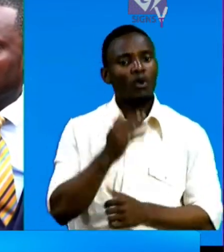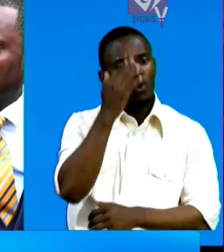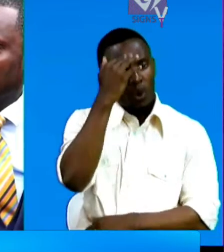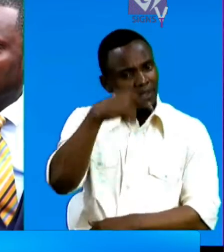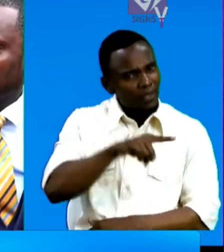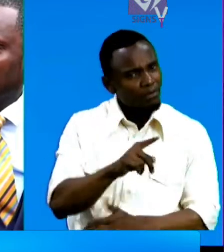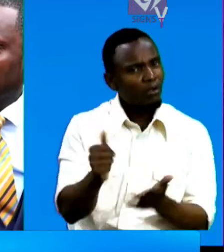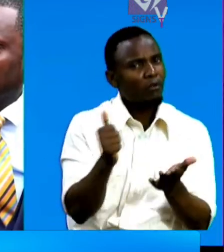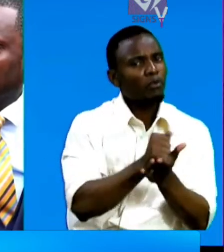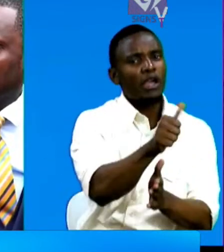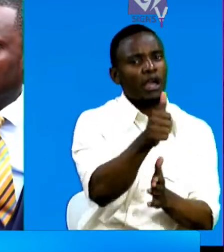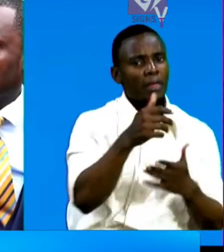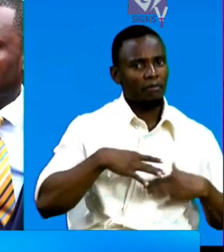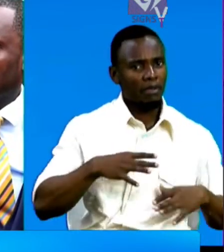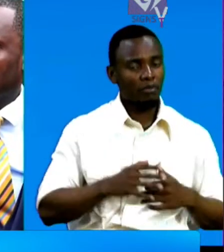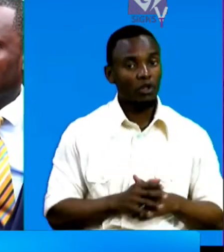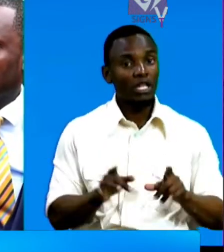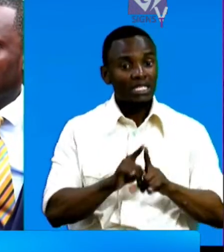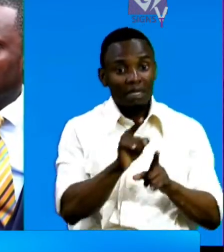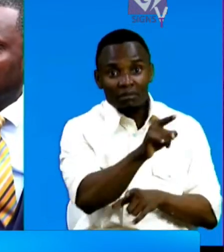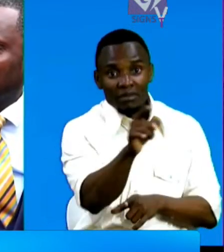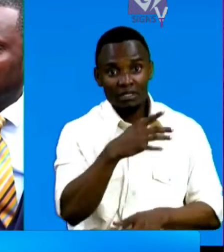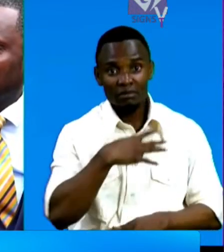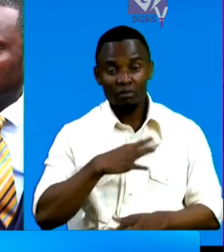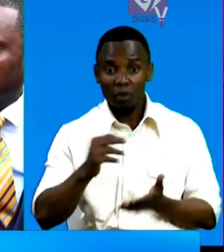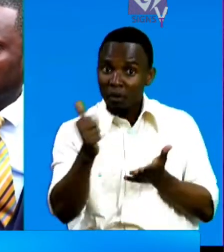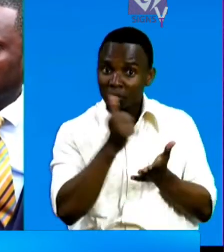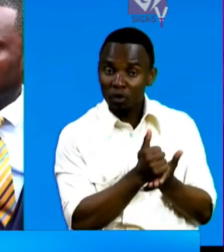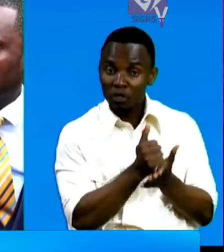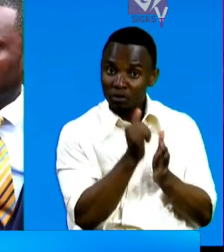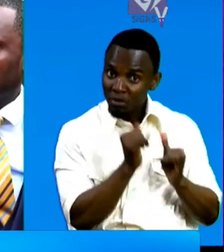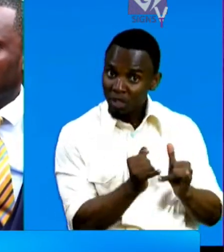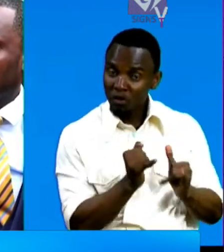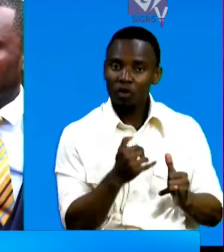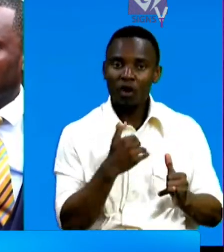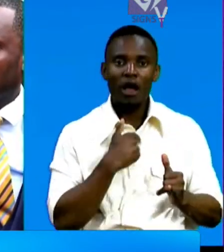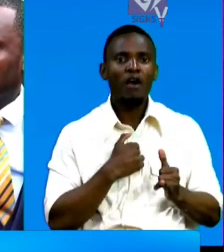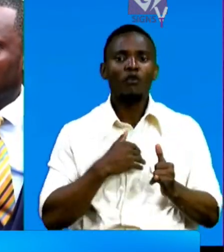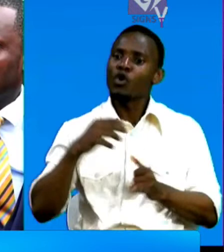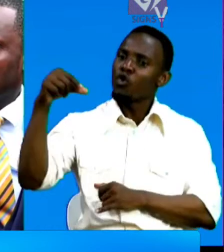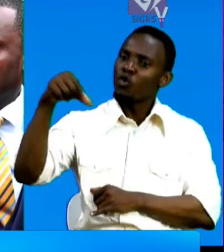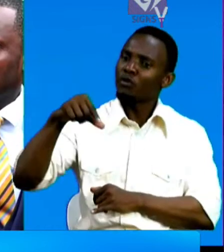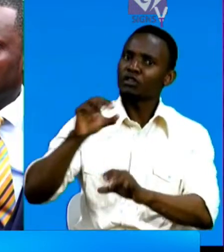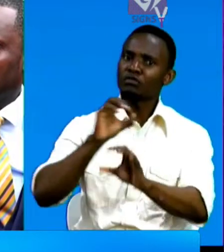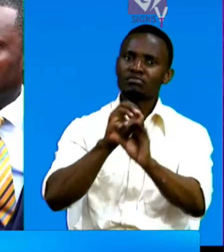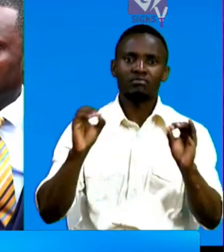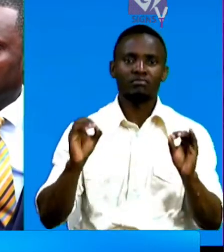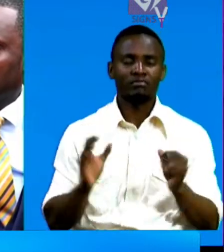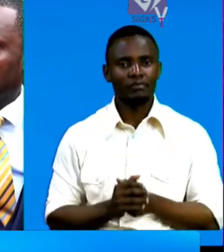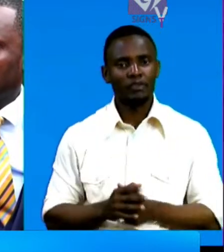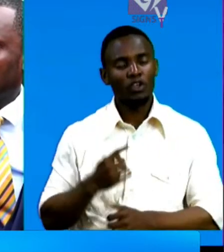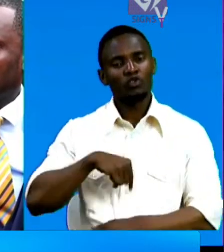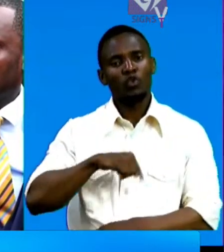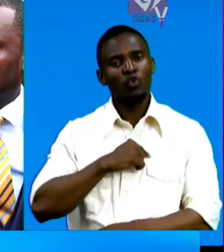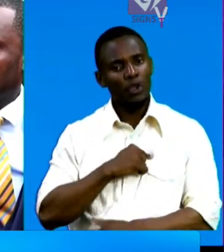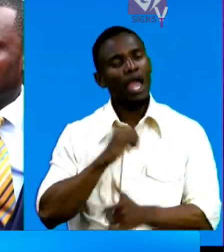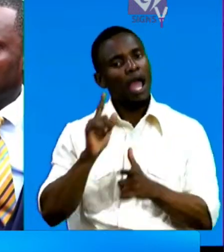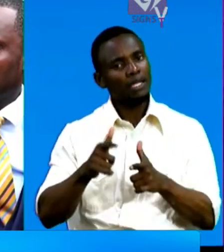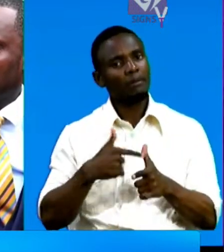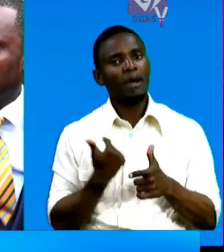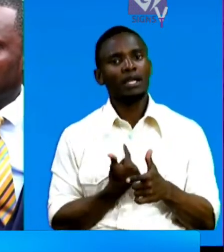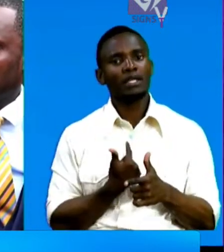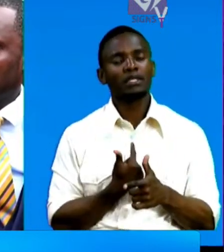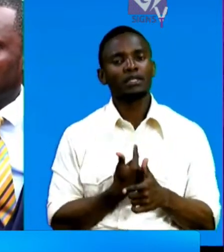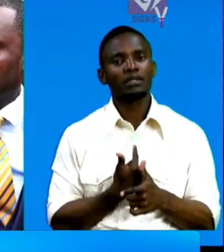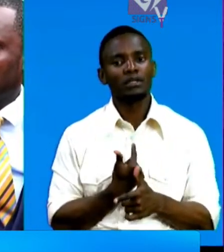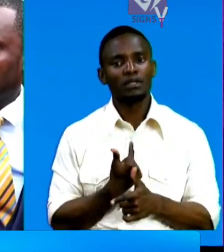many of those people we have gathered do not have the necessary qualifications to get them out of this contract. So we are demanding that they be